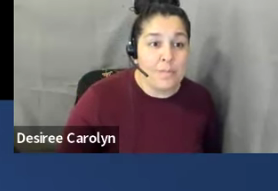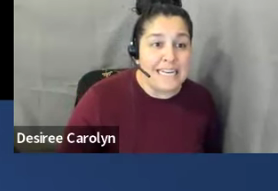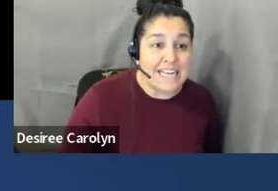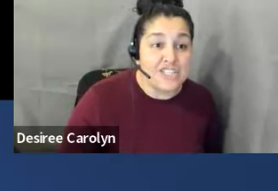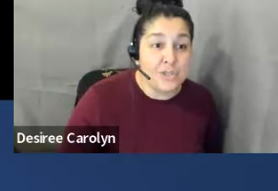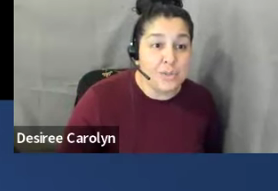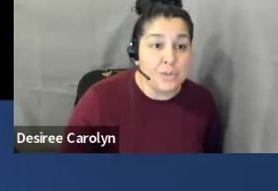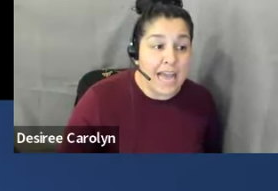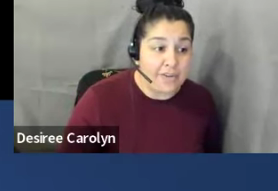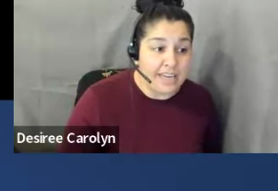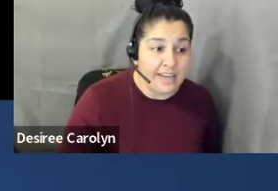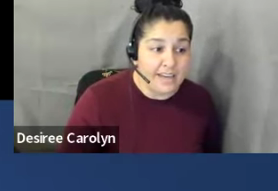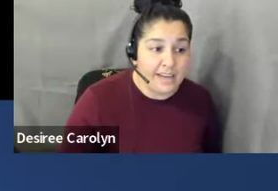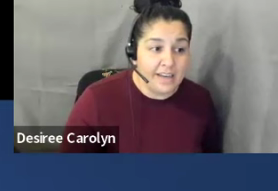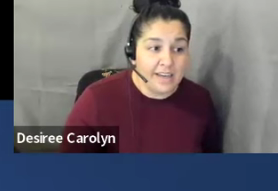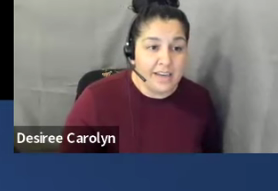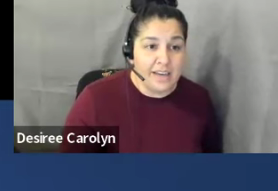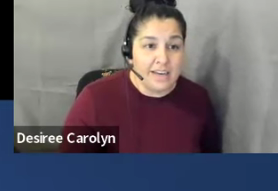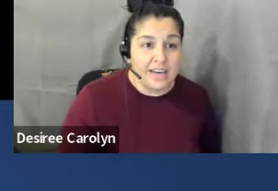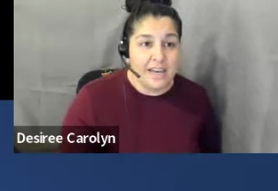Oh, the woman next to Kari?